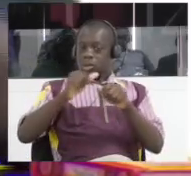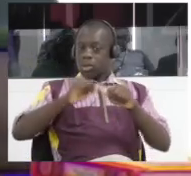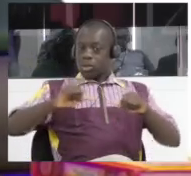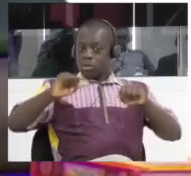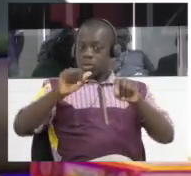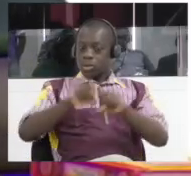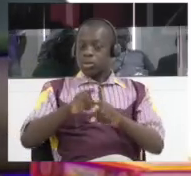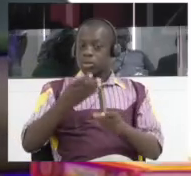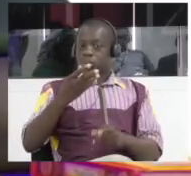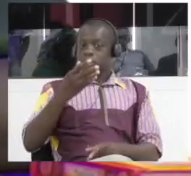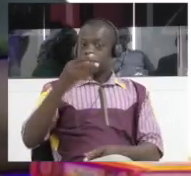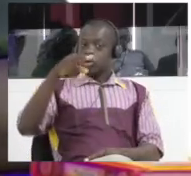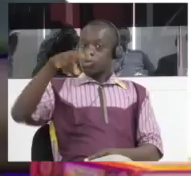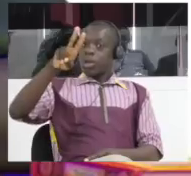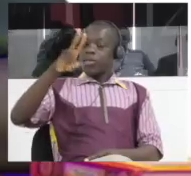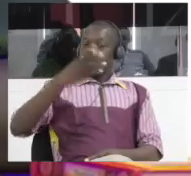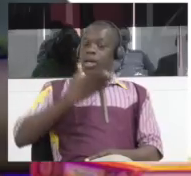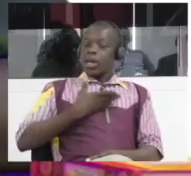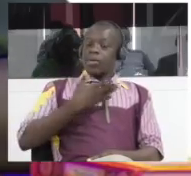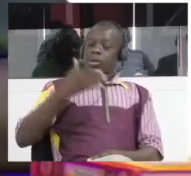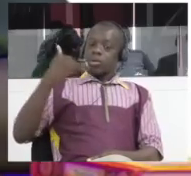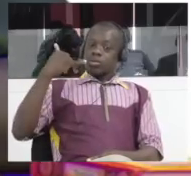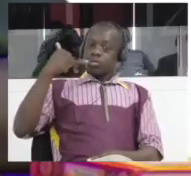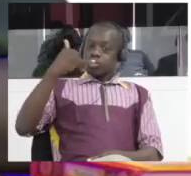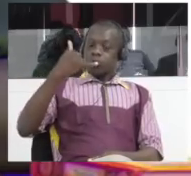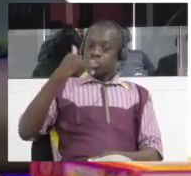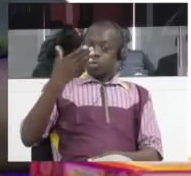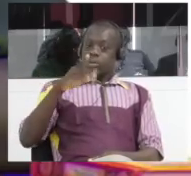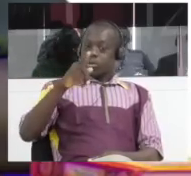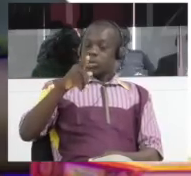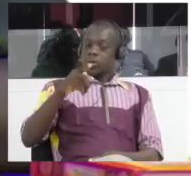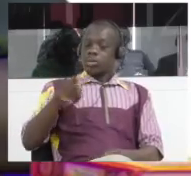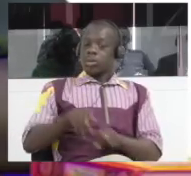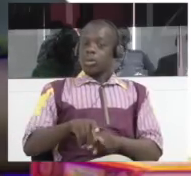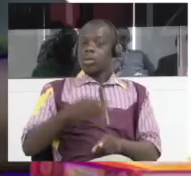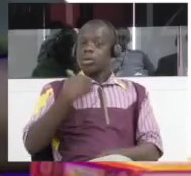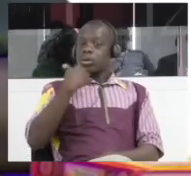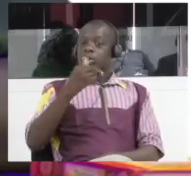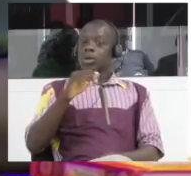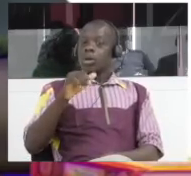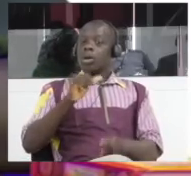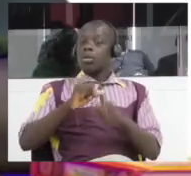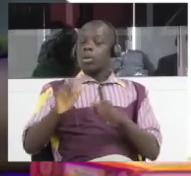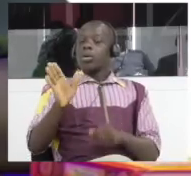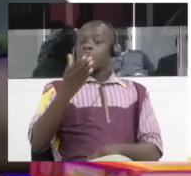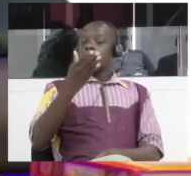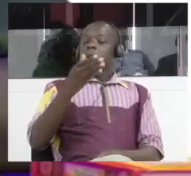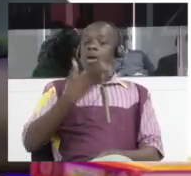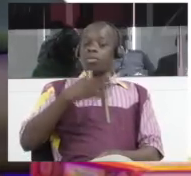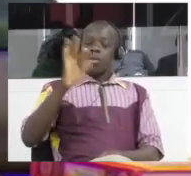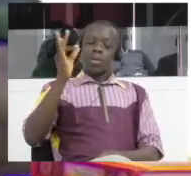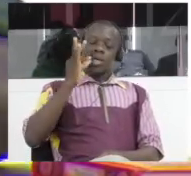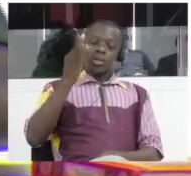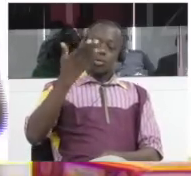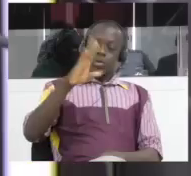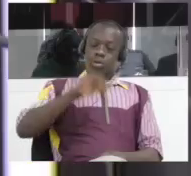that night, we had a call from him requesting that we go and get our reply from his